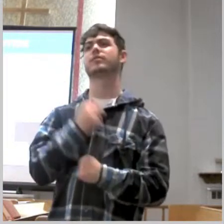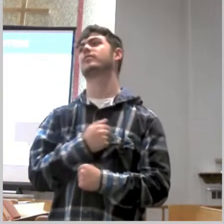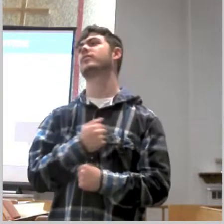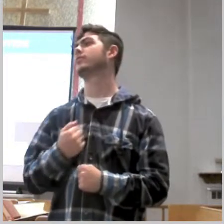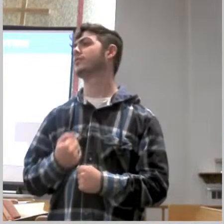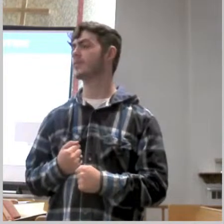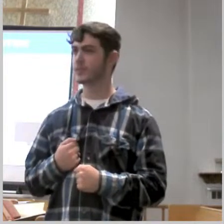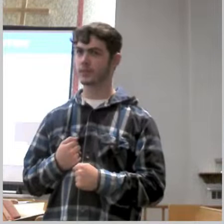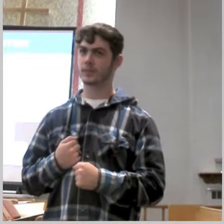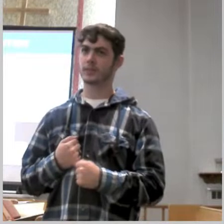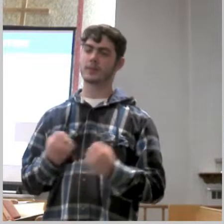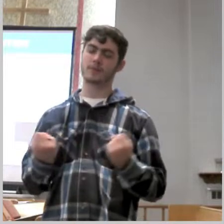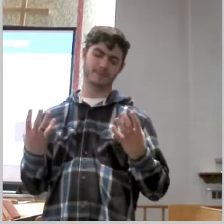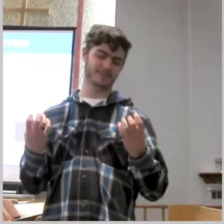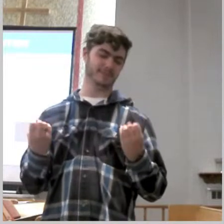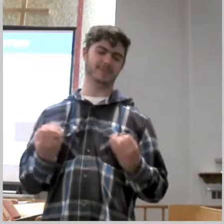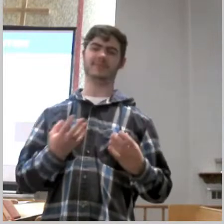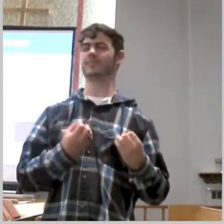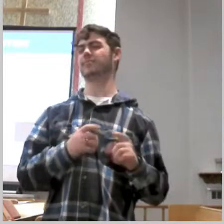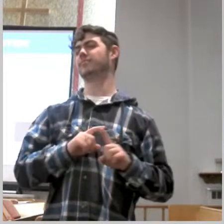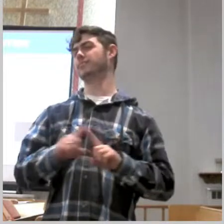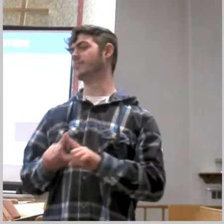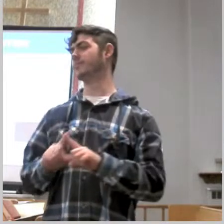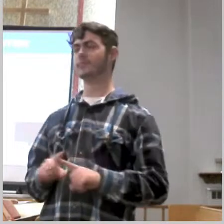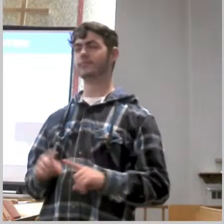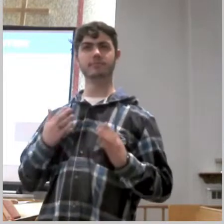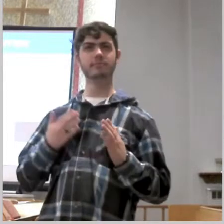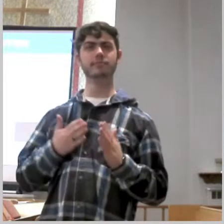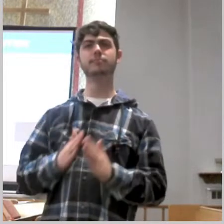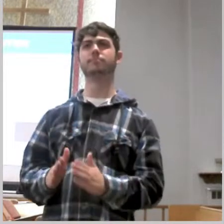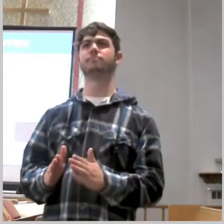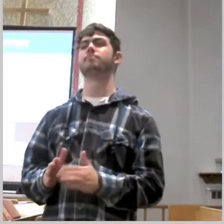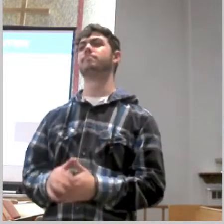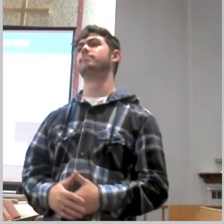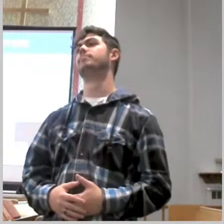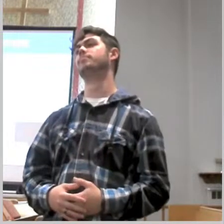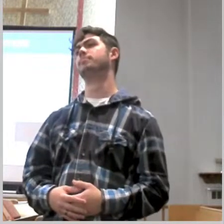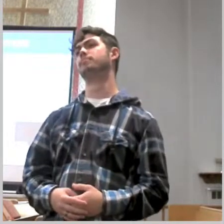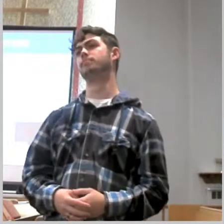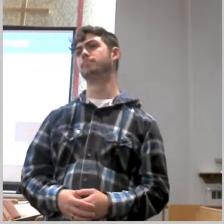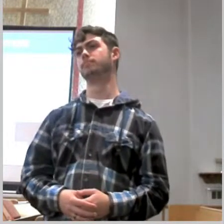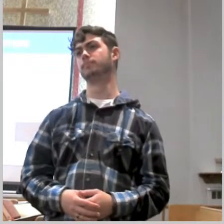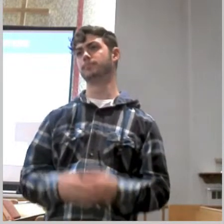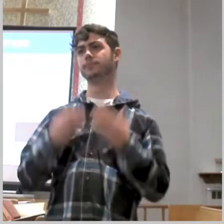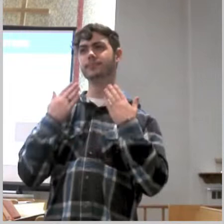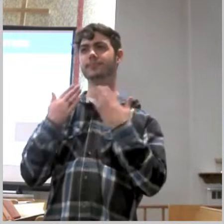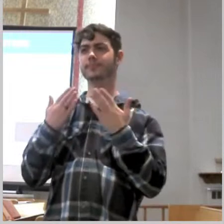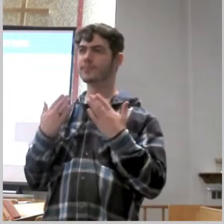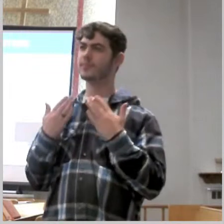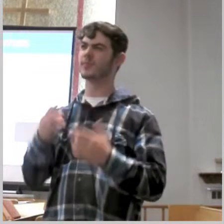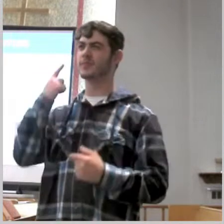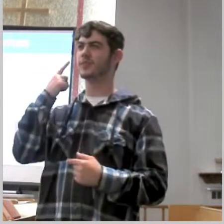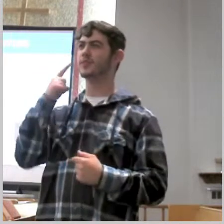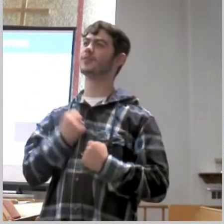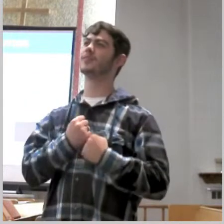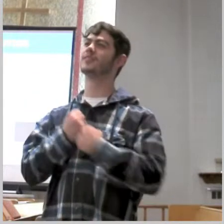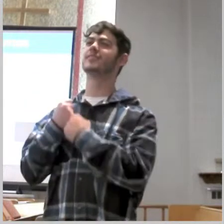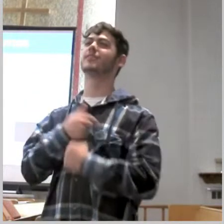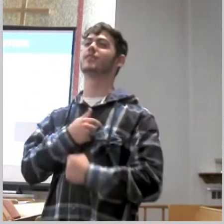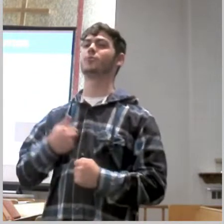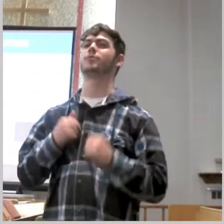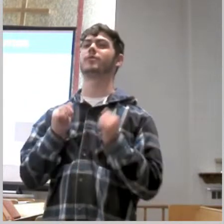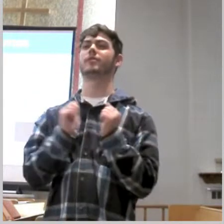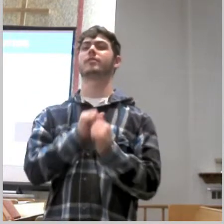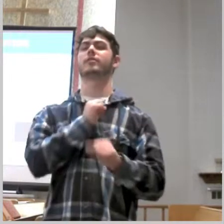many mighty ways. We thank you, Father, for the jobs that we have, the family we